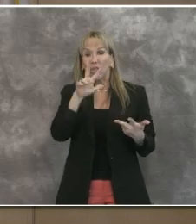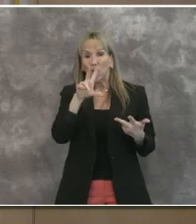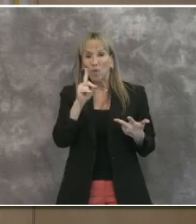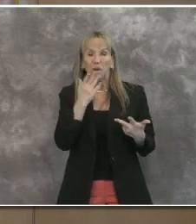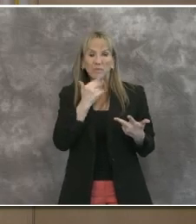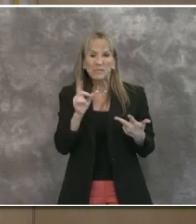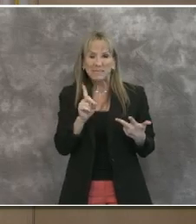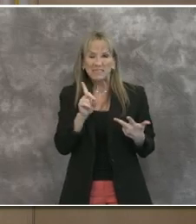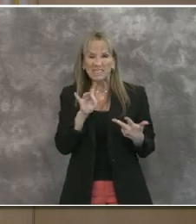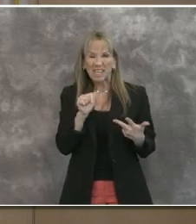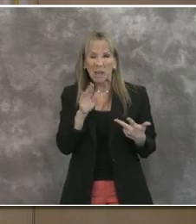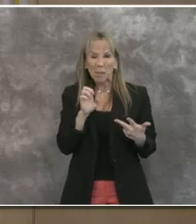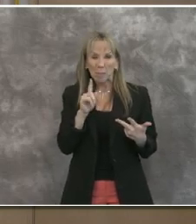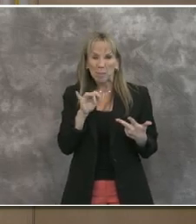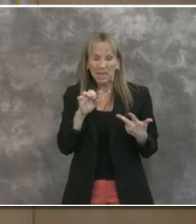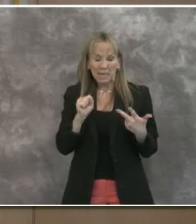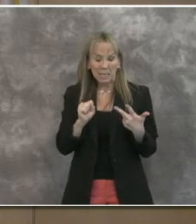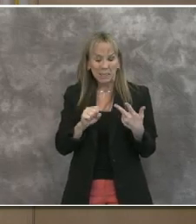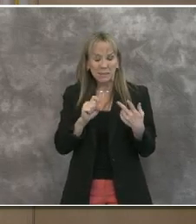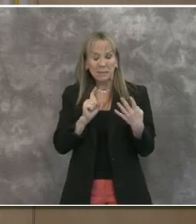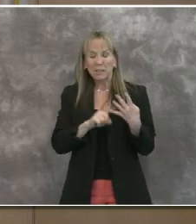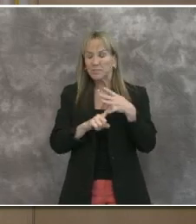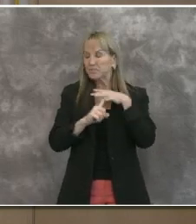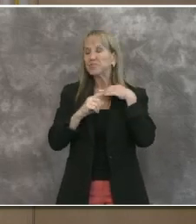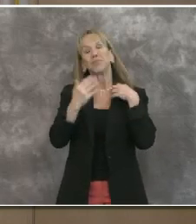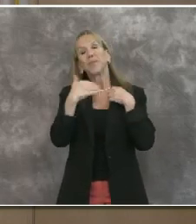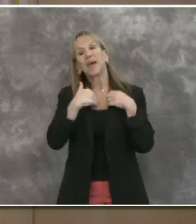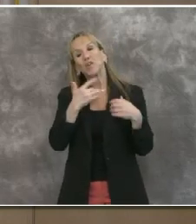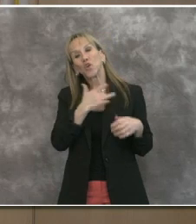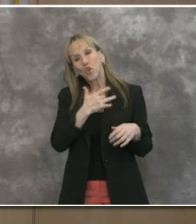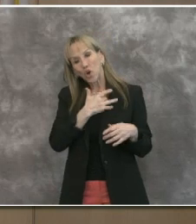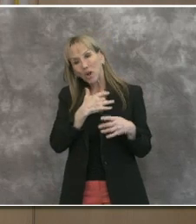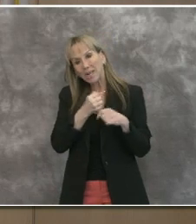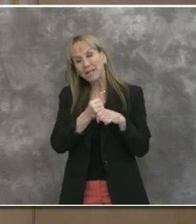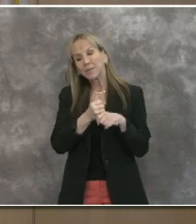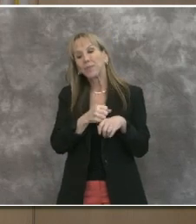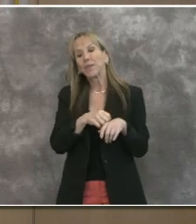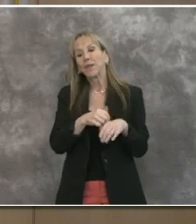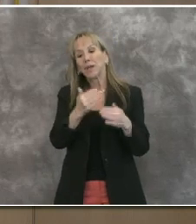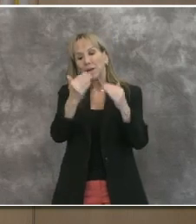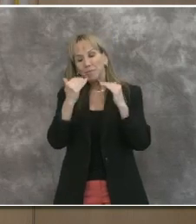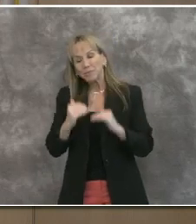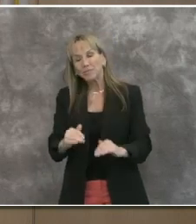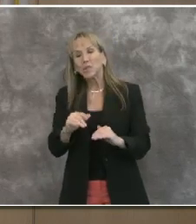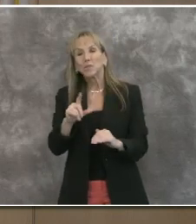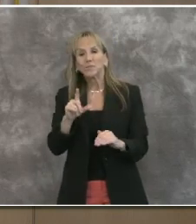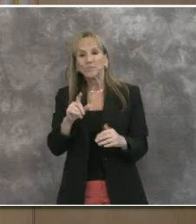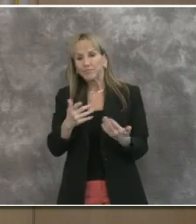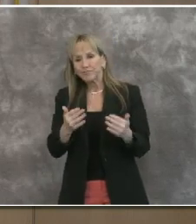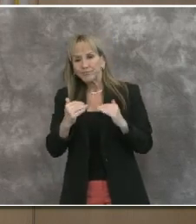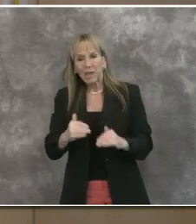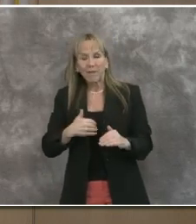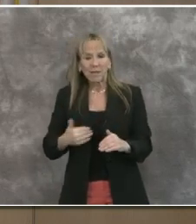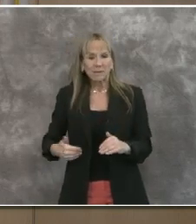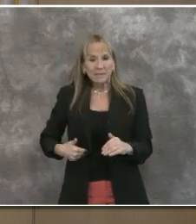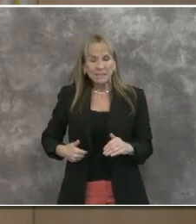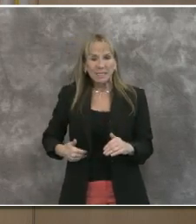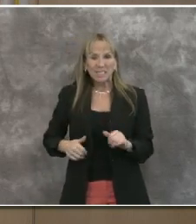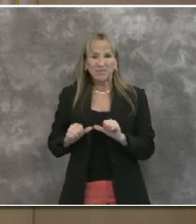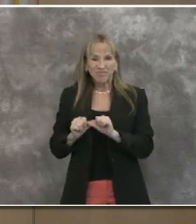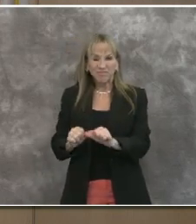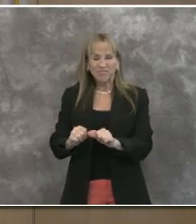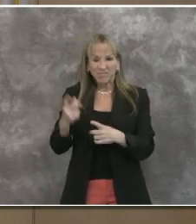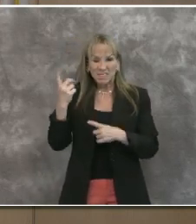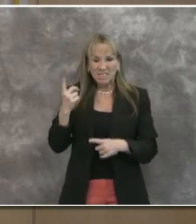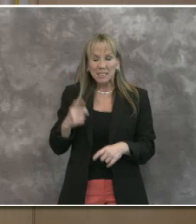diabetes. 30% had cardiac disease. 20% had chronic kidney disease,